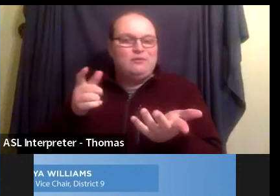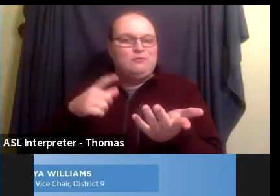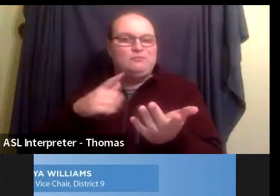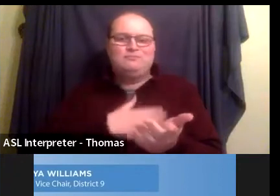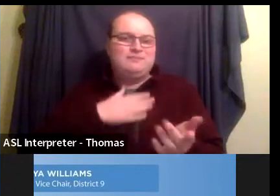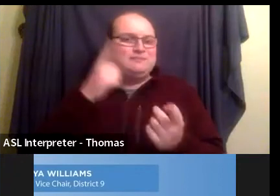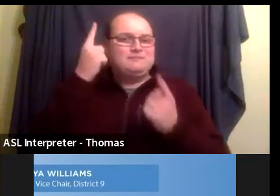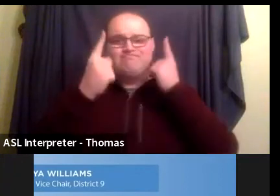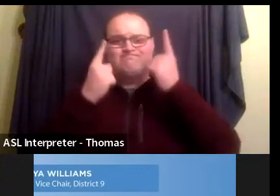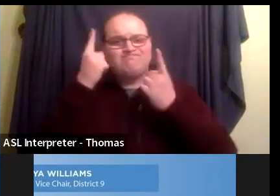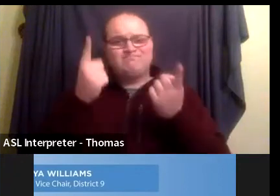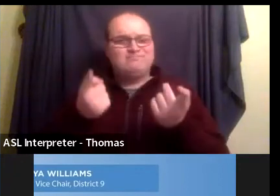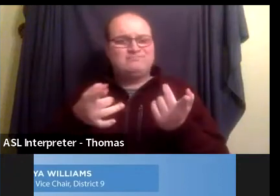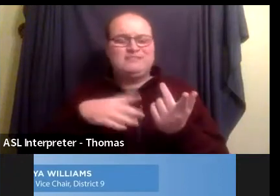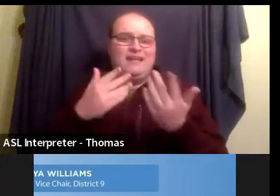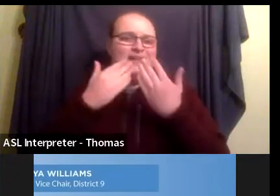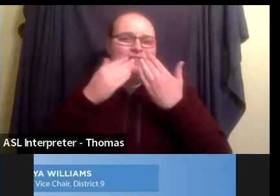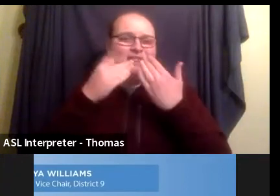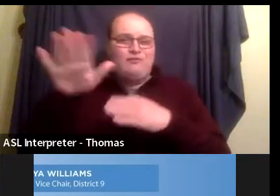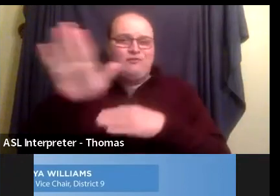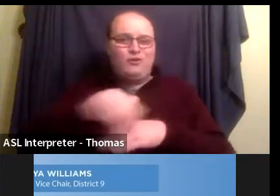consideration, and thank you for your time.